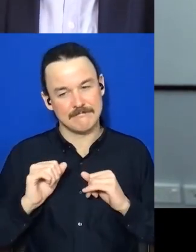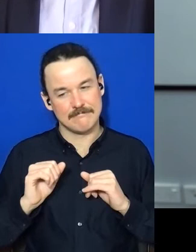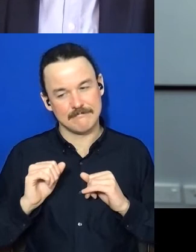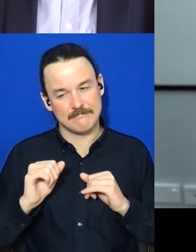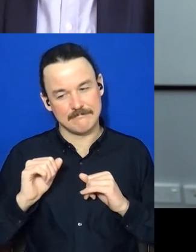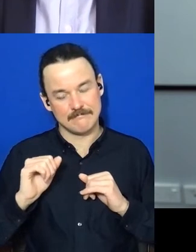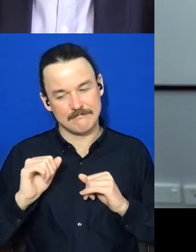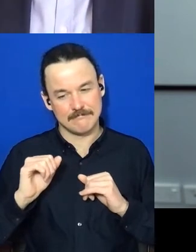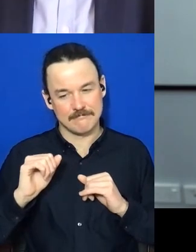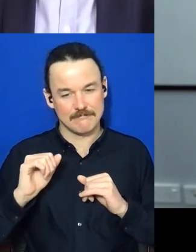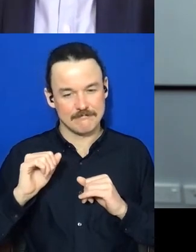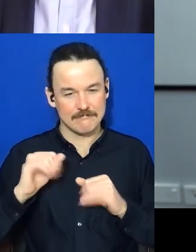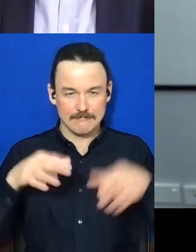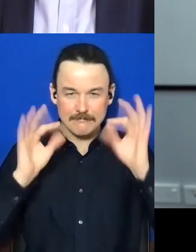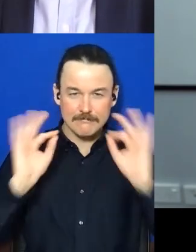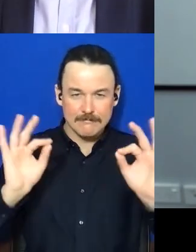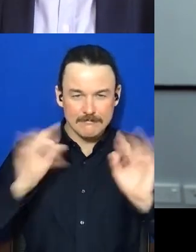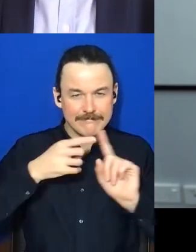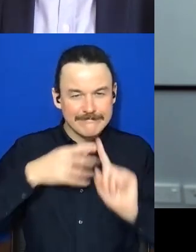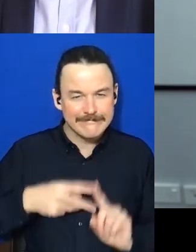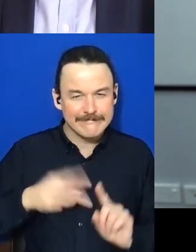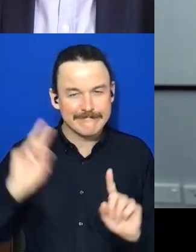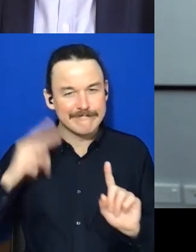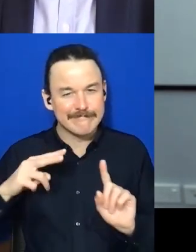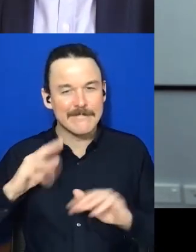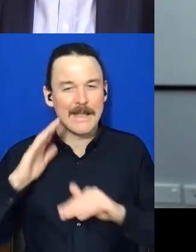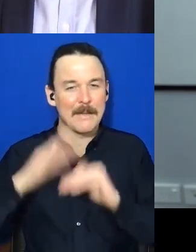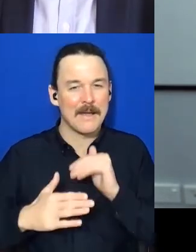in that space between New Zealand and police and ourselves.